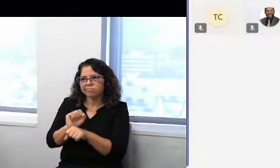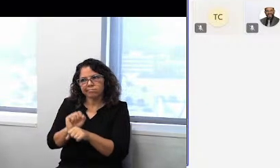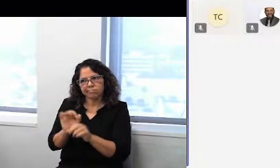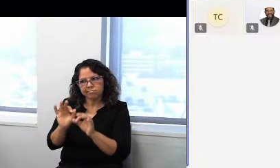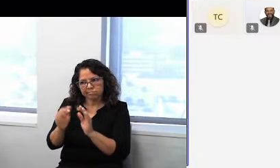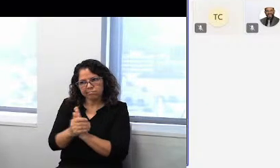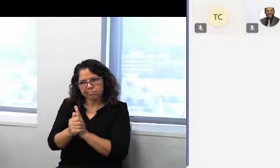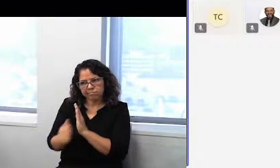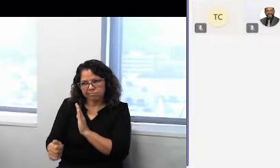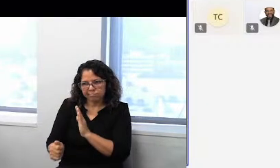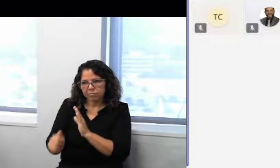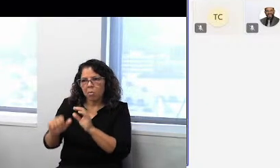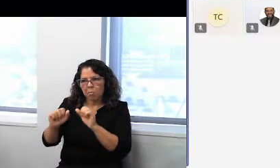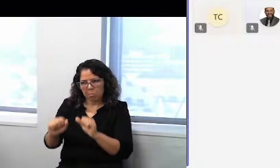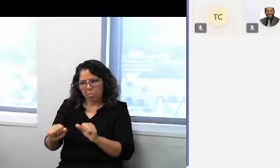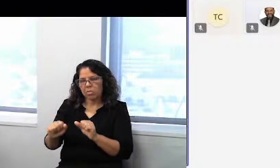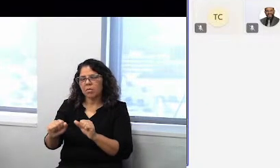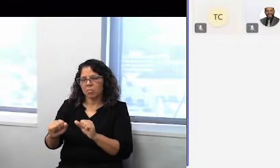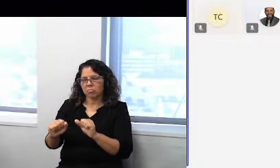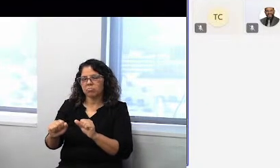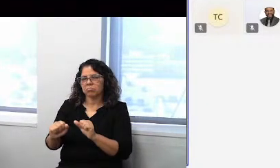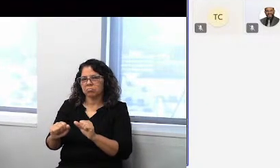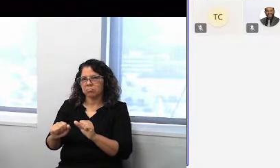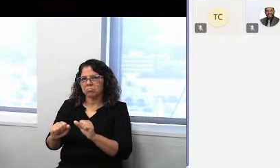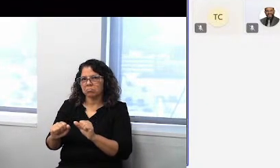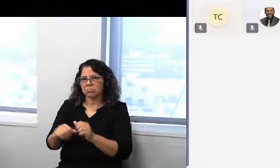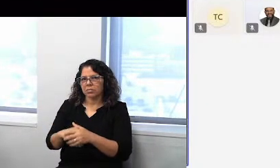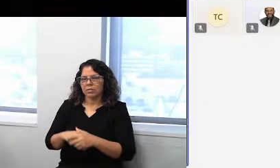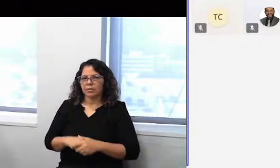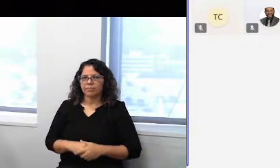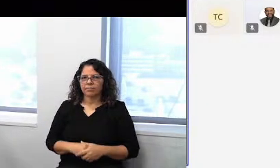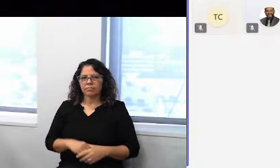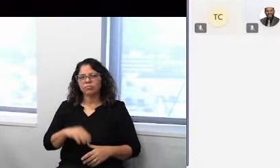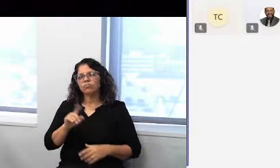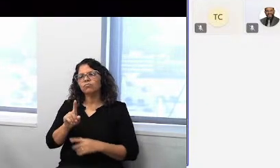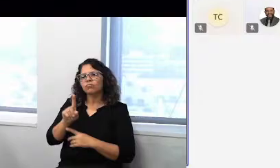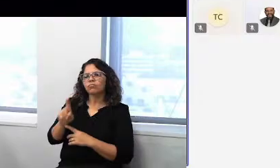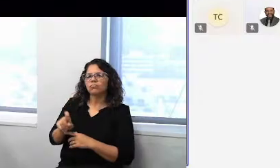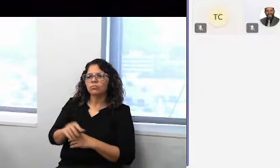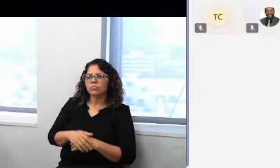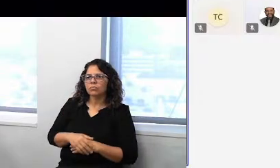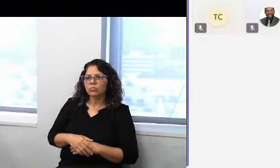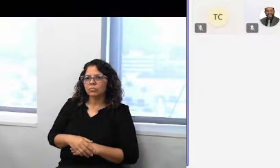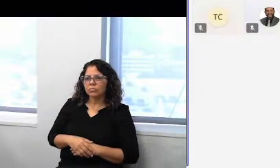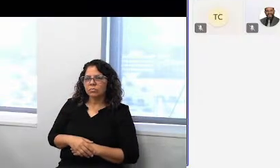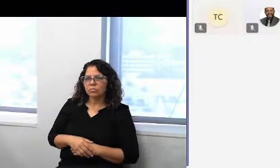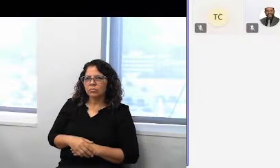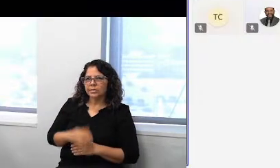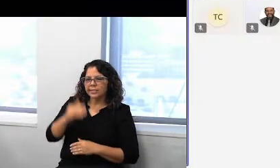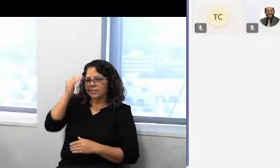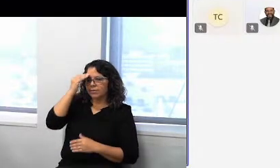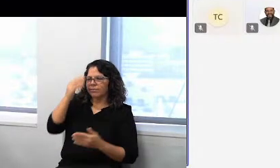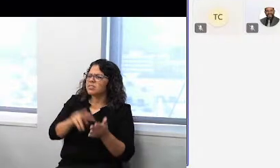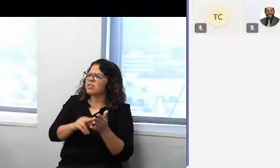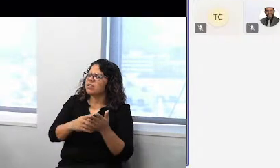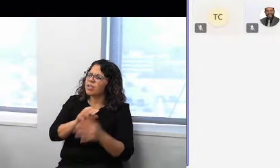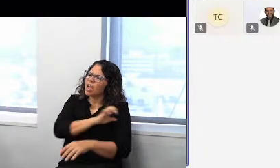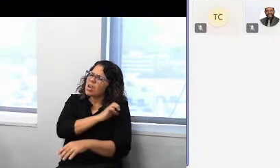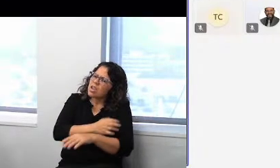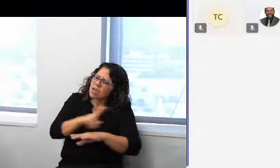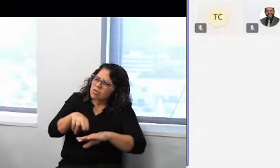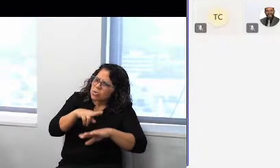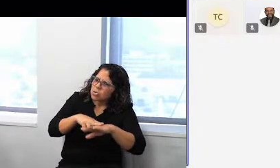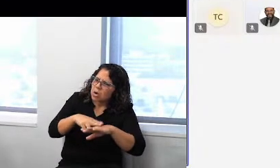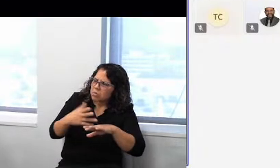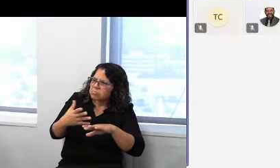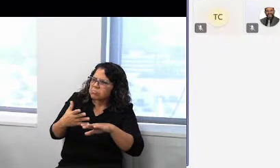familiar with this, with the phrase renewable energy hubs? Yes, phrase, yes. That's a phrase that you use, I think, that